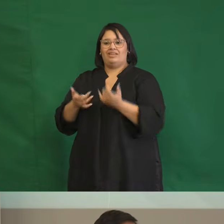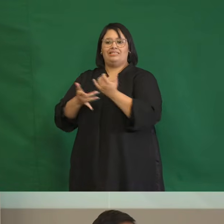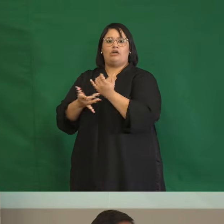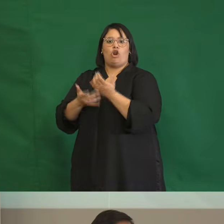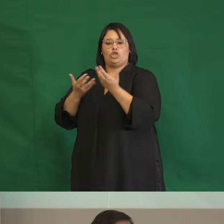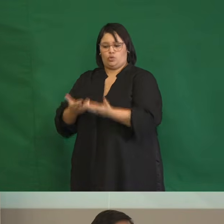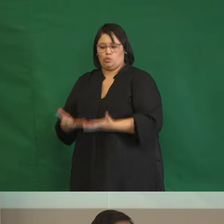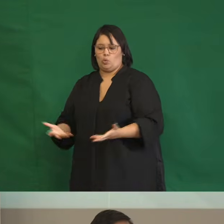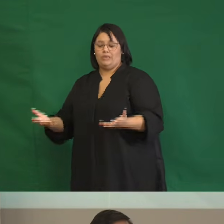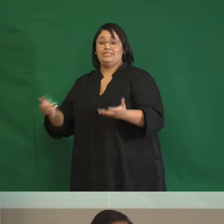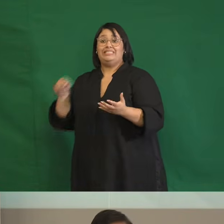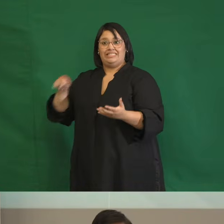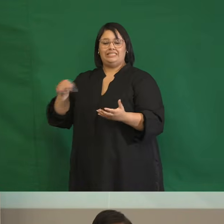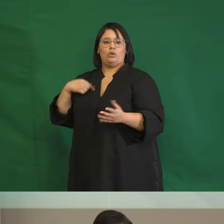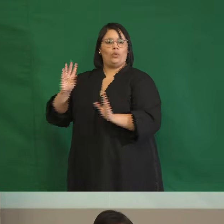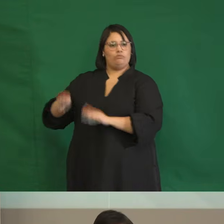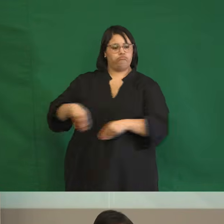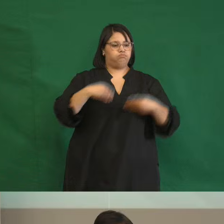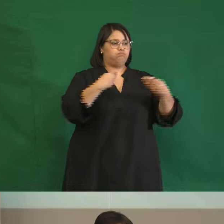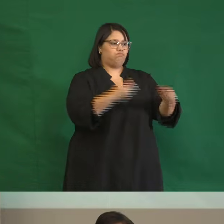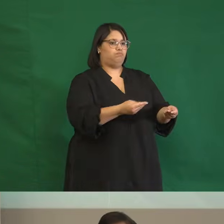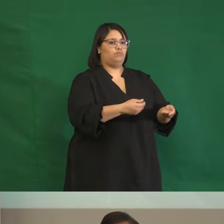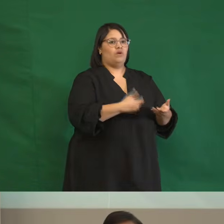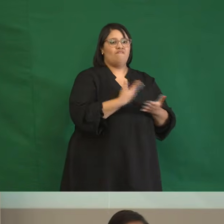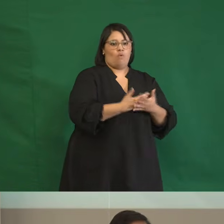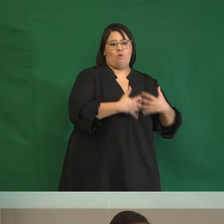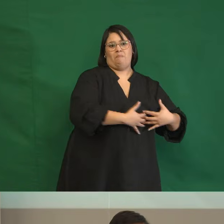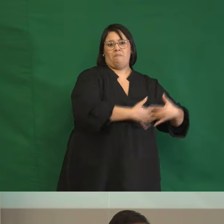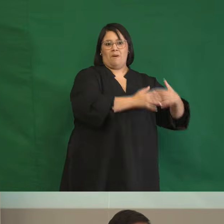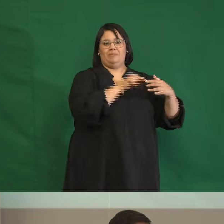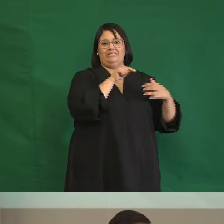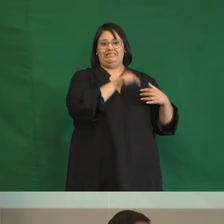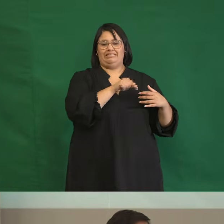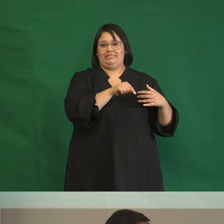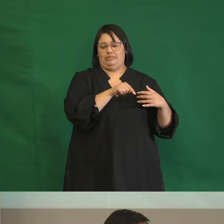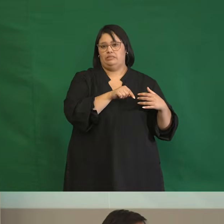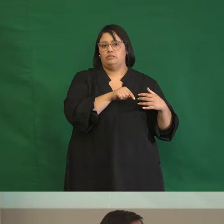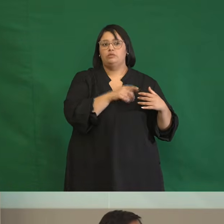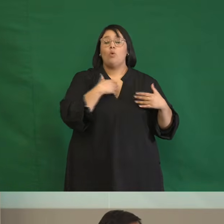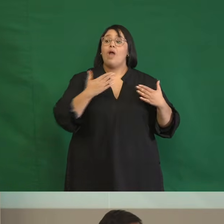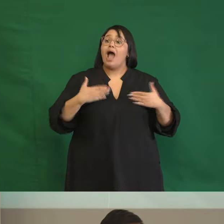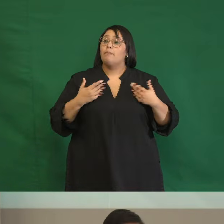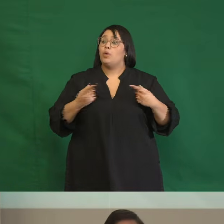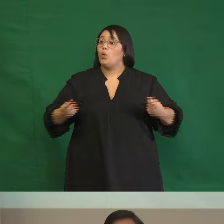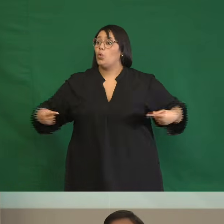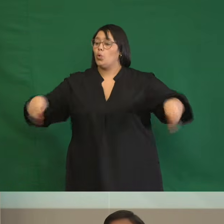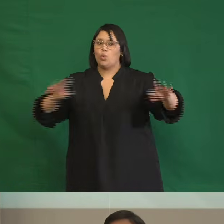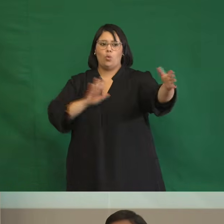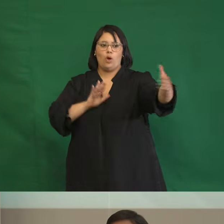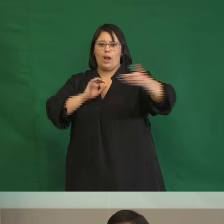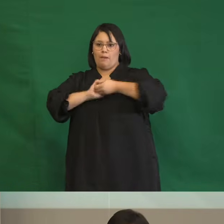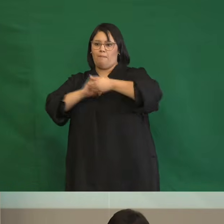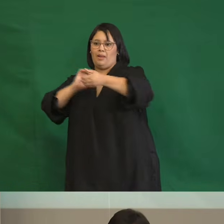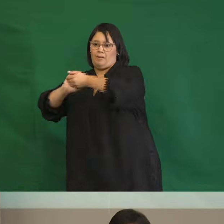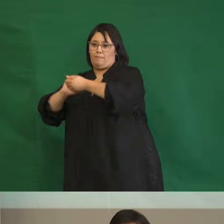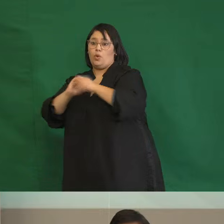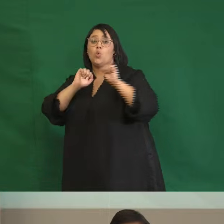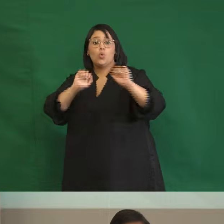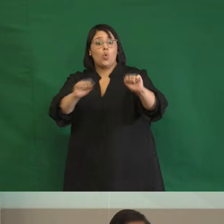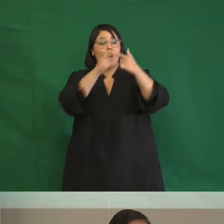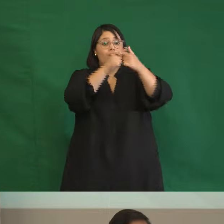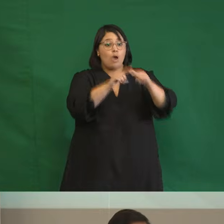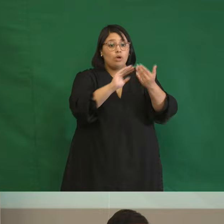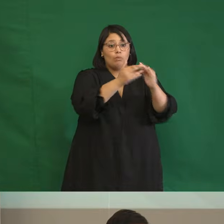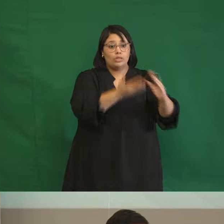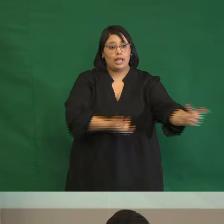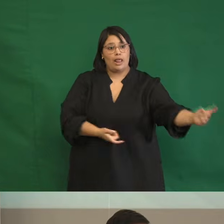can perhaps lend to this development. And we are happy to connect you and your language